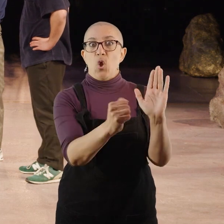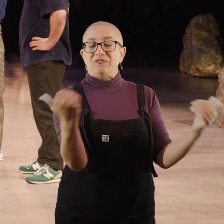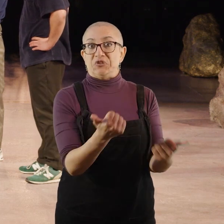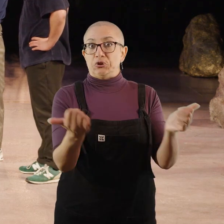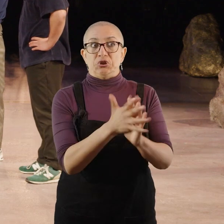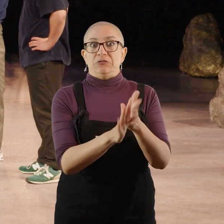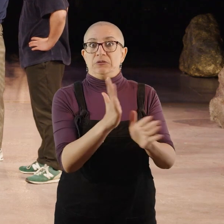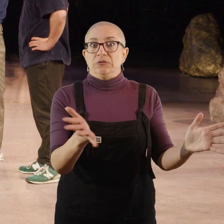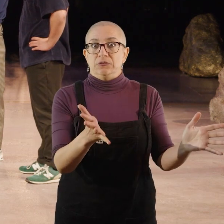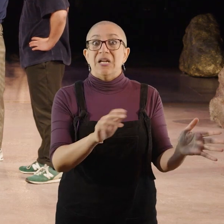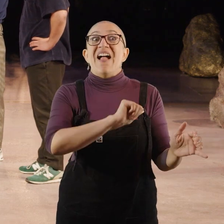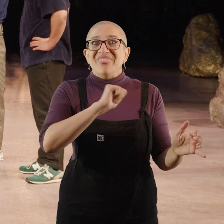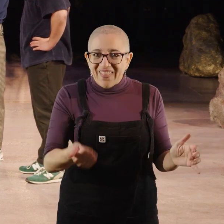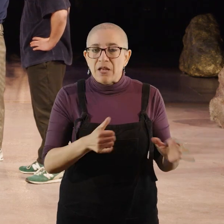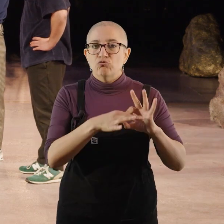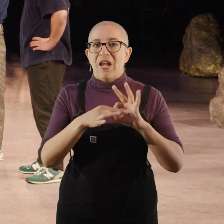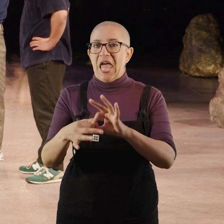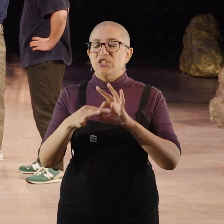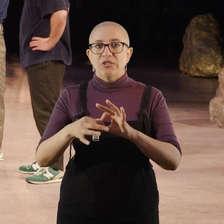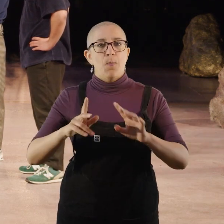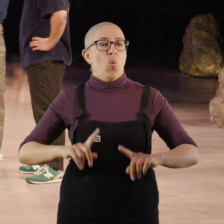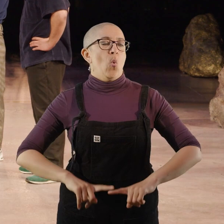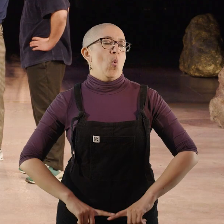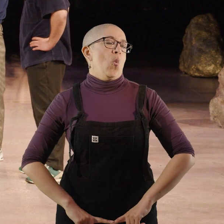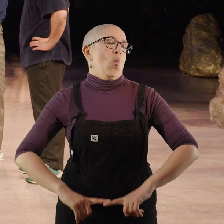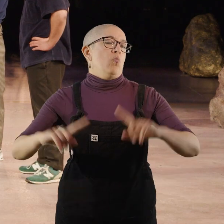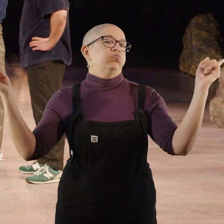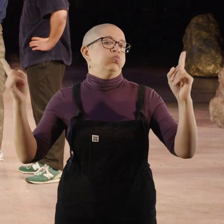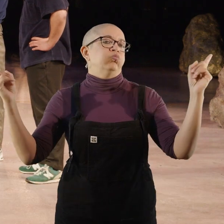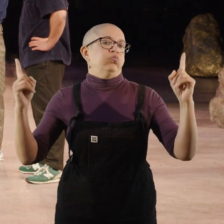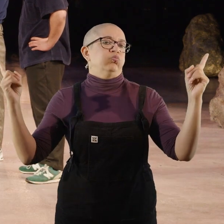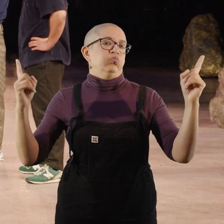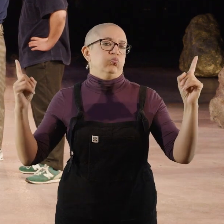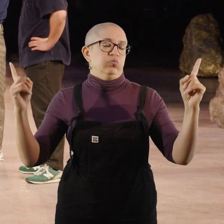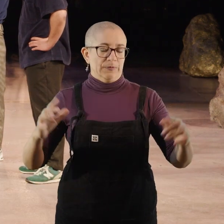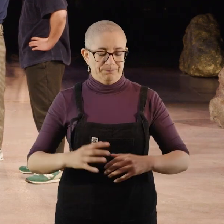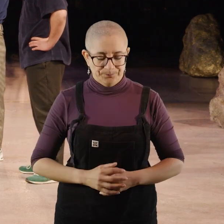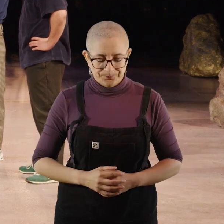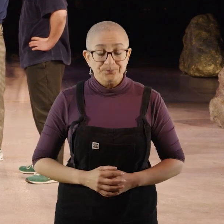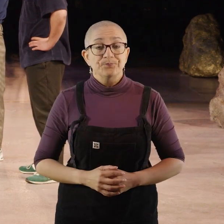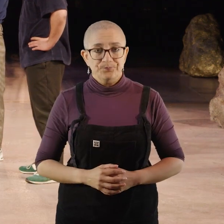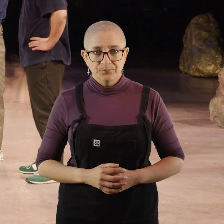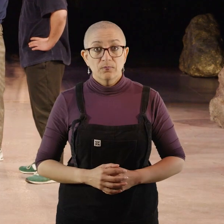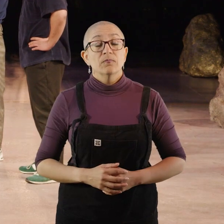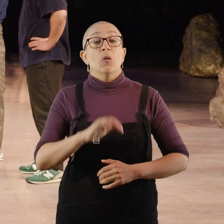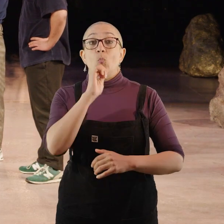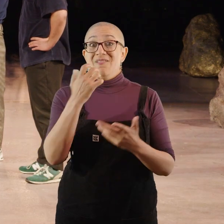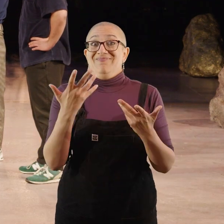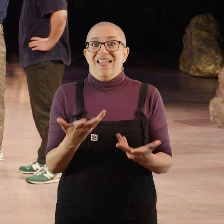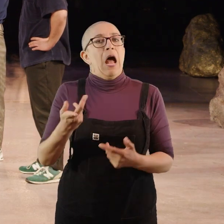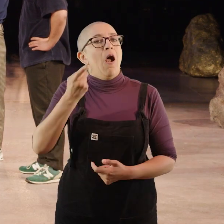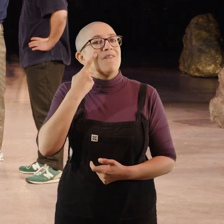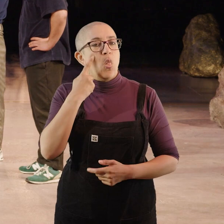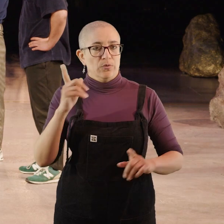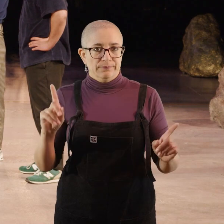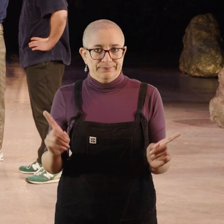now the relationship looks very different again. So we're going to go from,